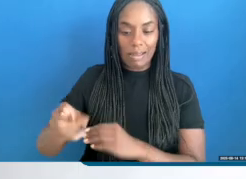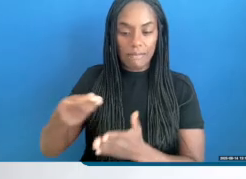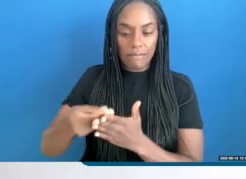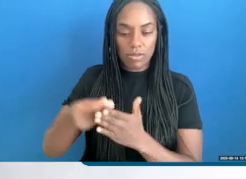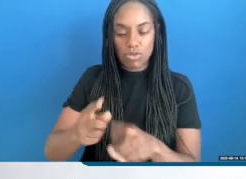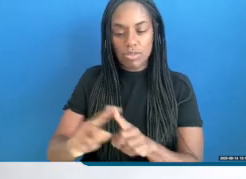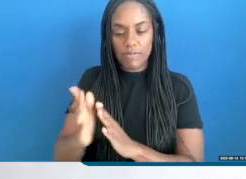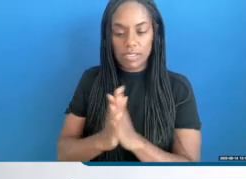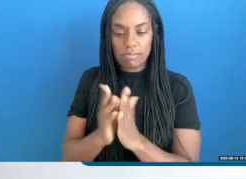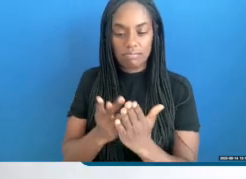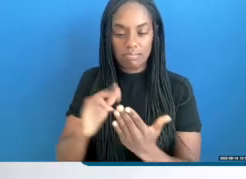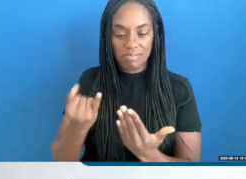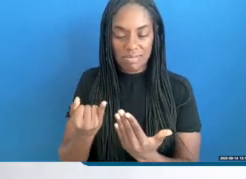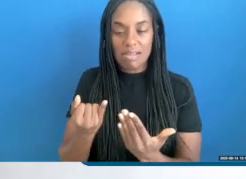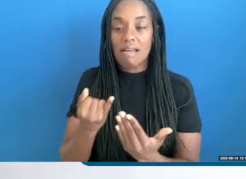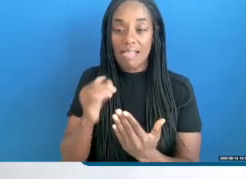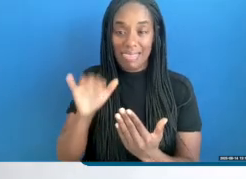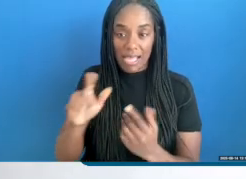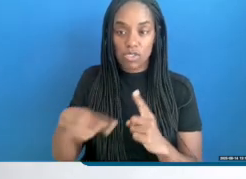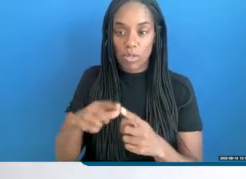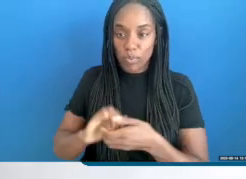on how those funds should be split up.